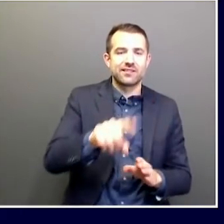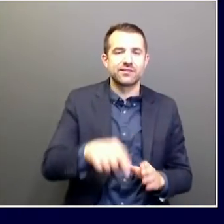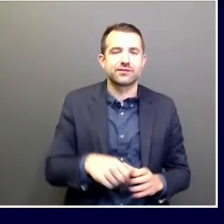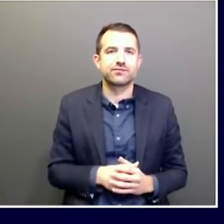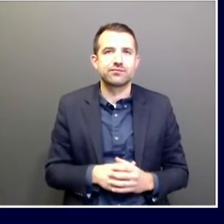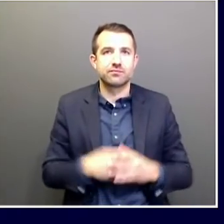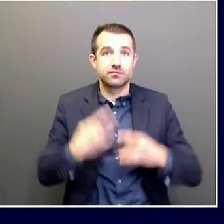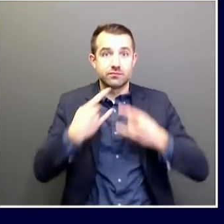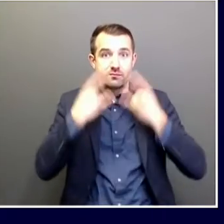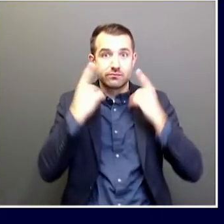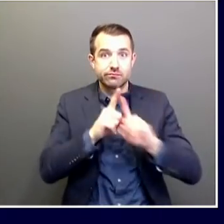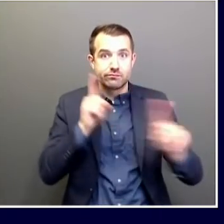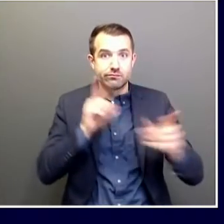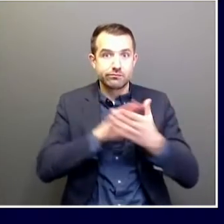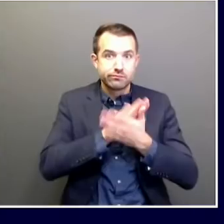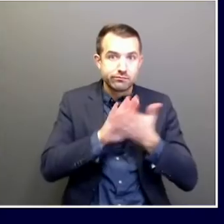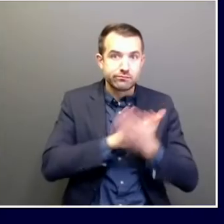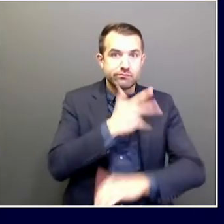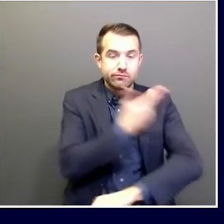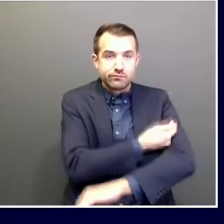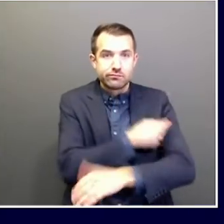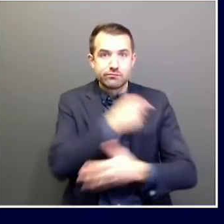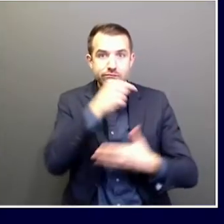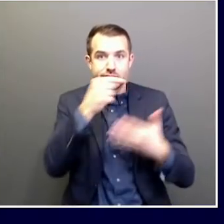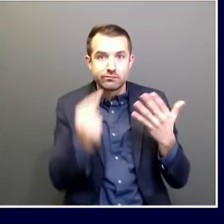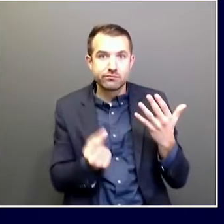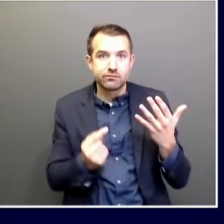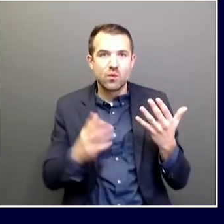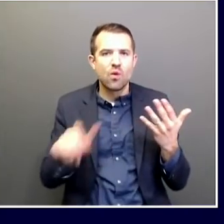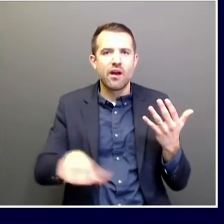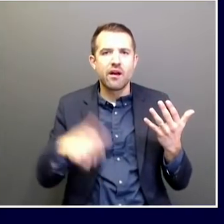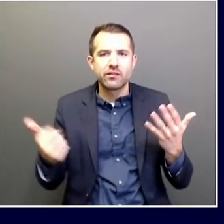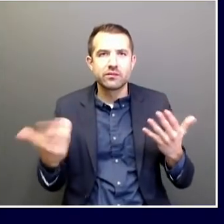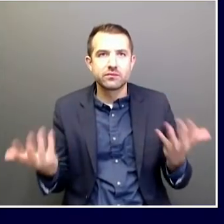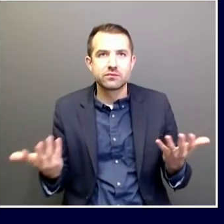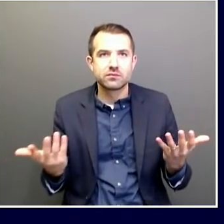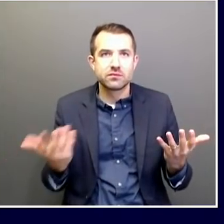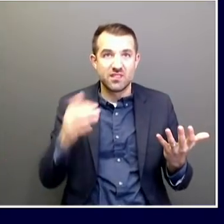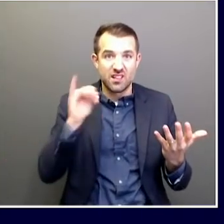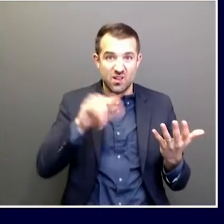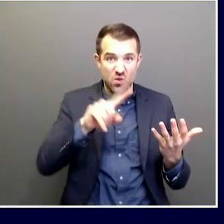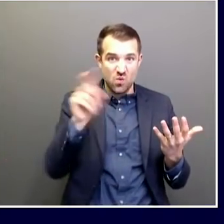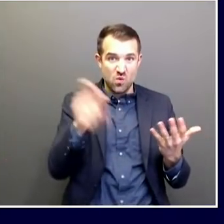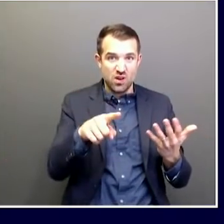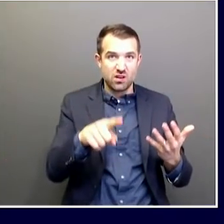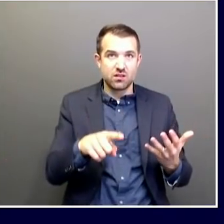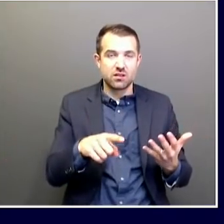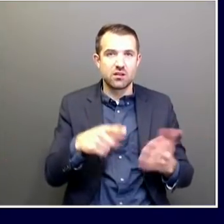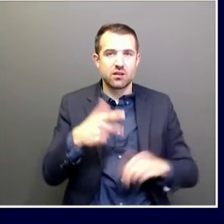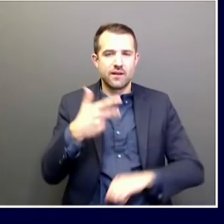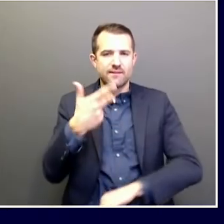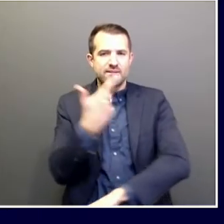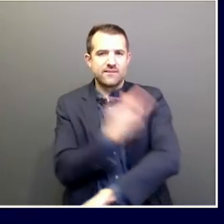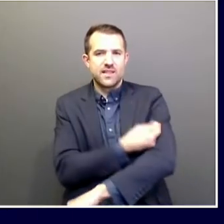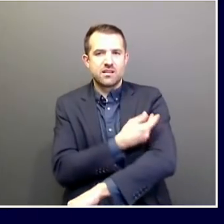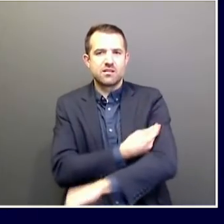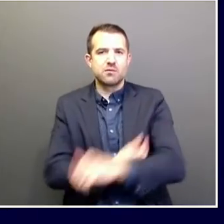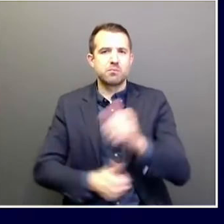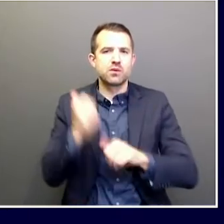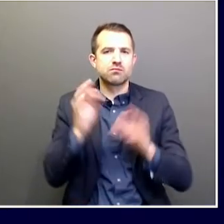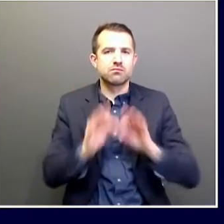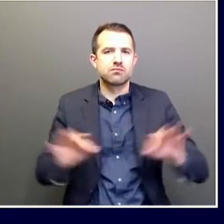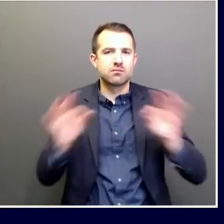best tool, the most straightforward tool to get out of the pandemic, are we just, stuck in this kind